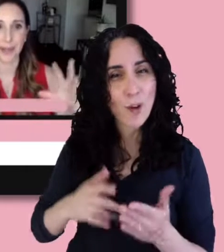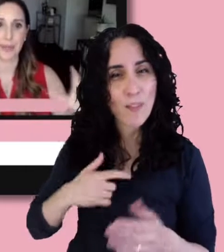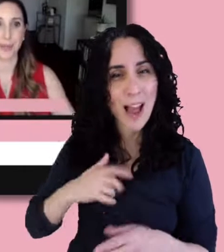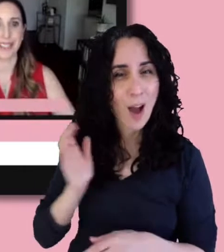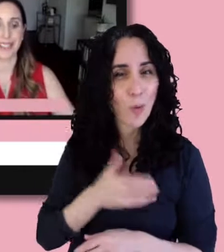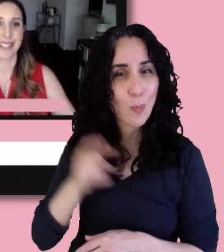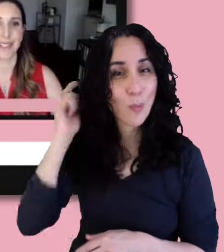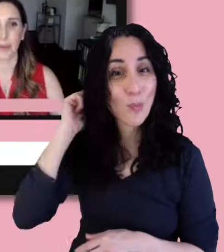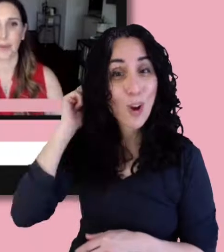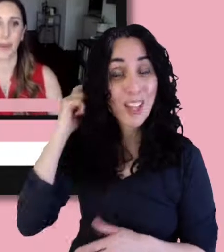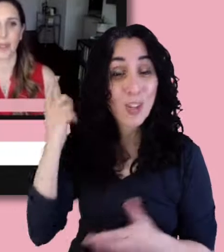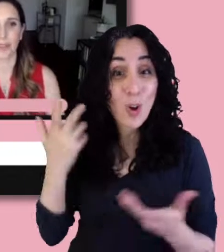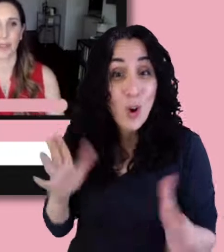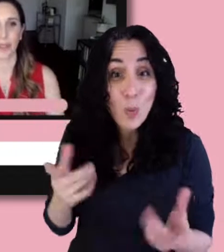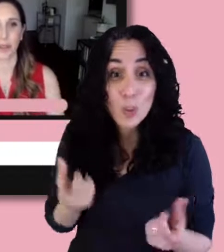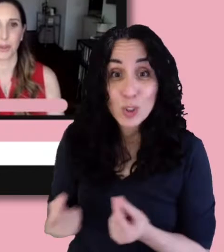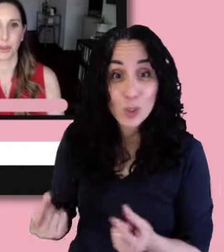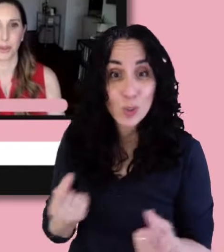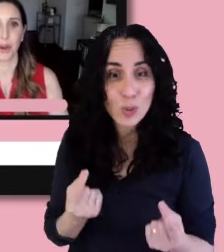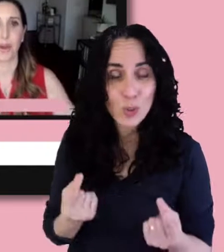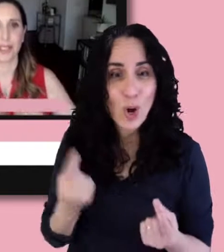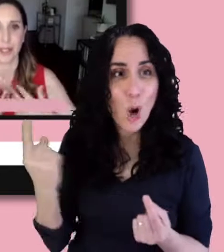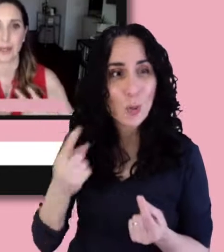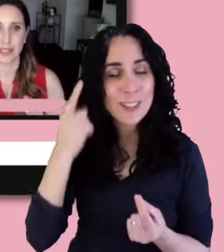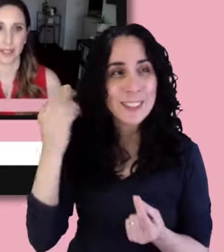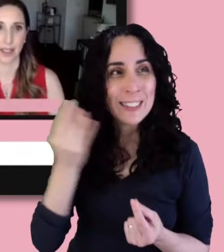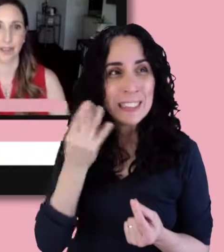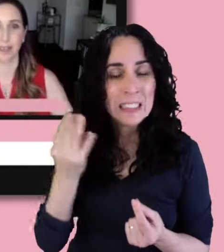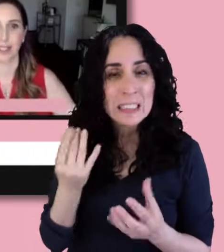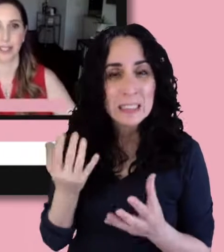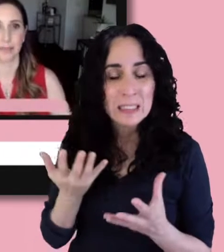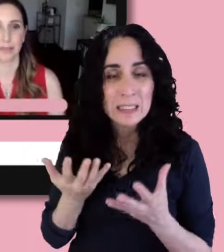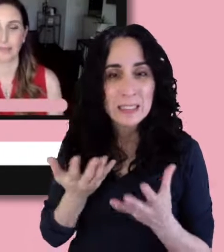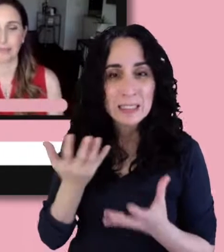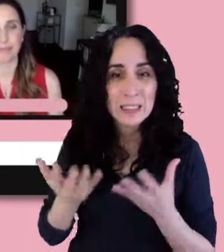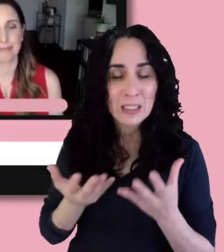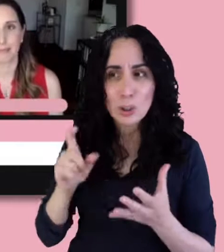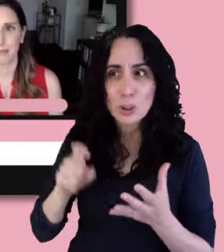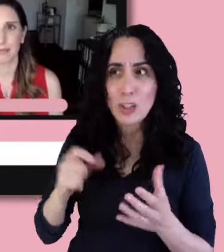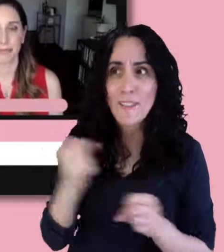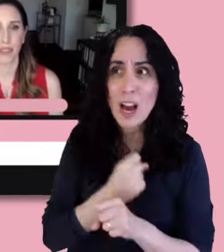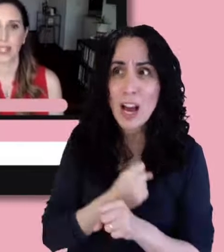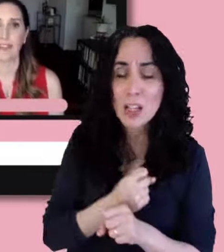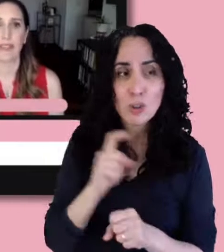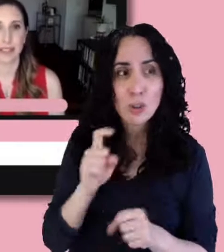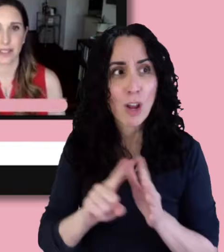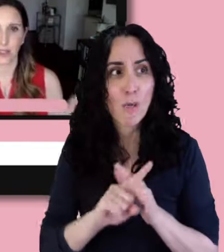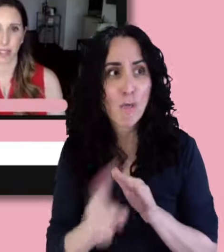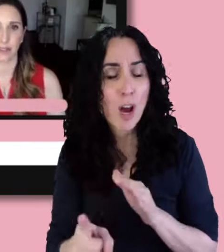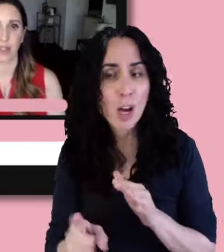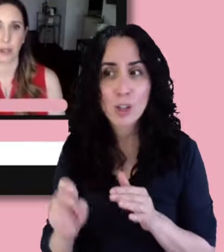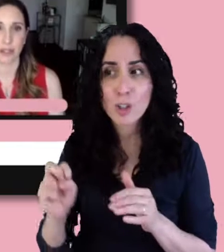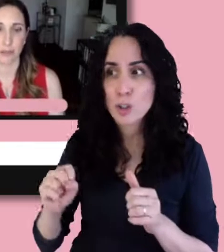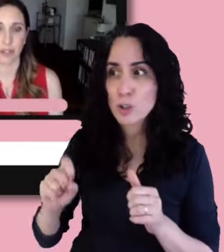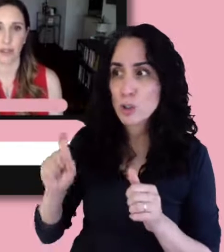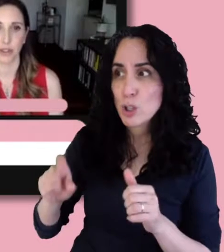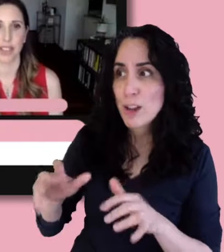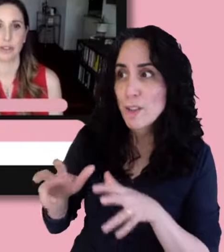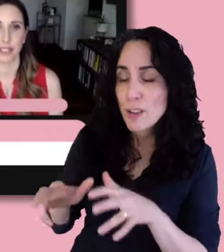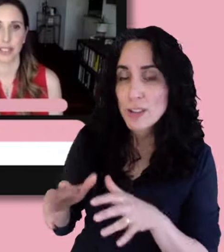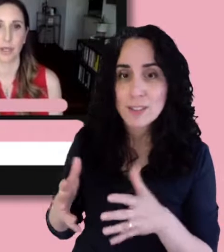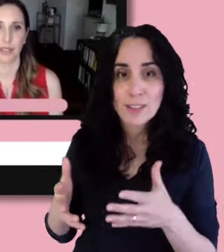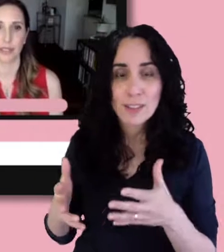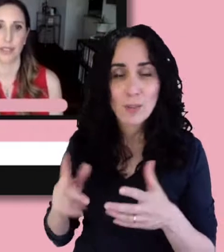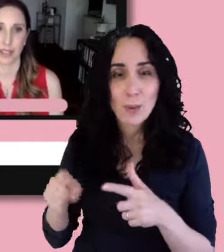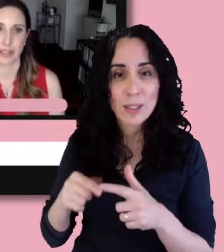of our brains that don't know what to do are always in a place of, should I fight this? Should I run away from this? Or should I